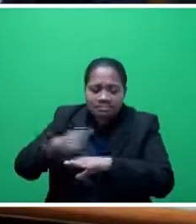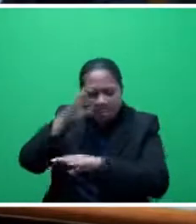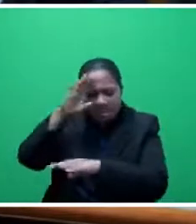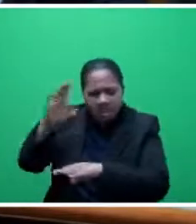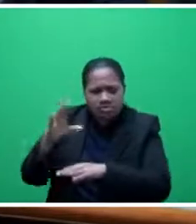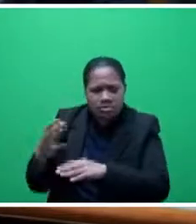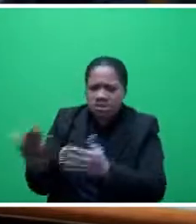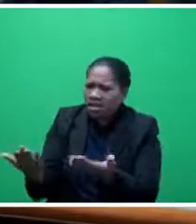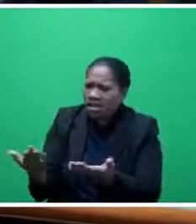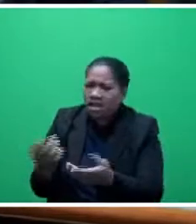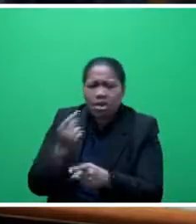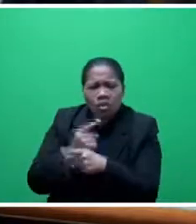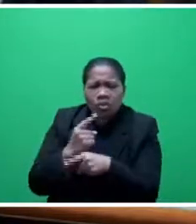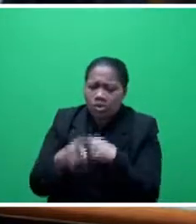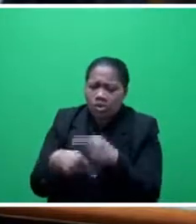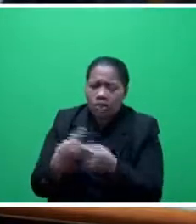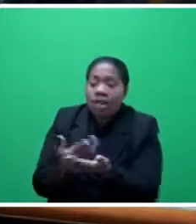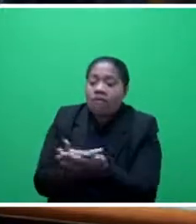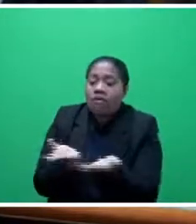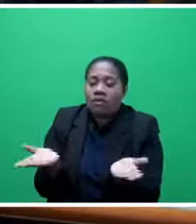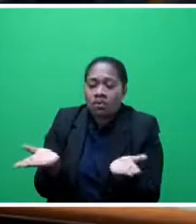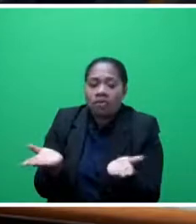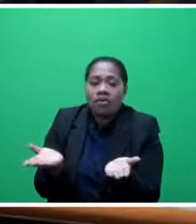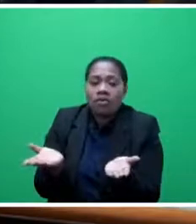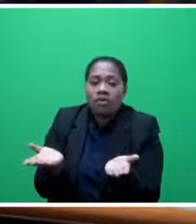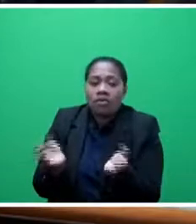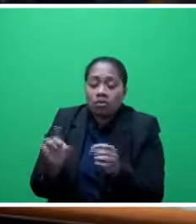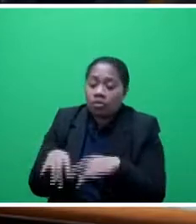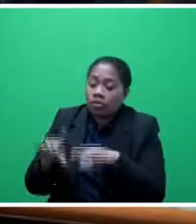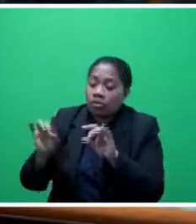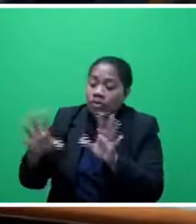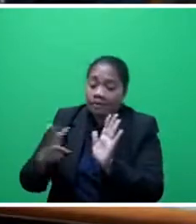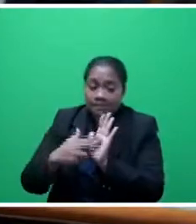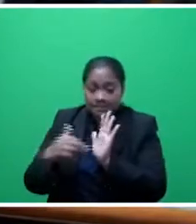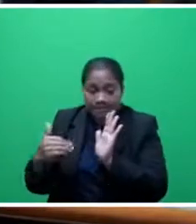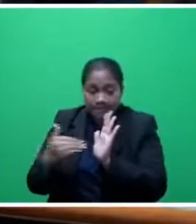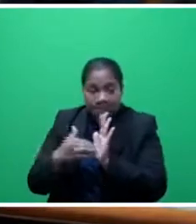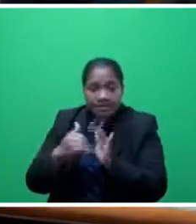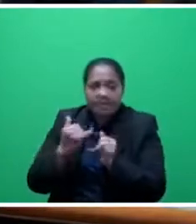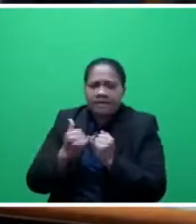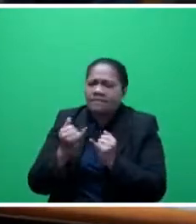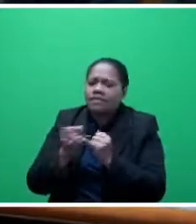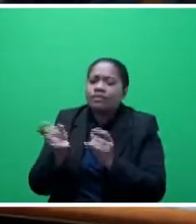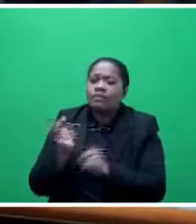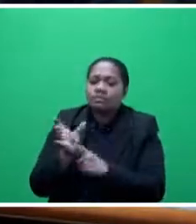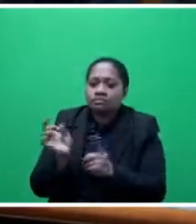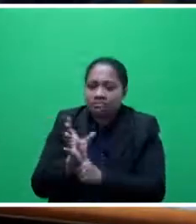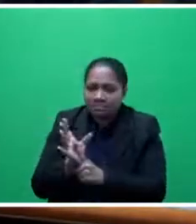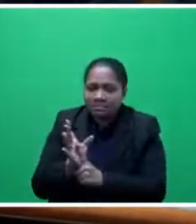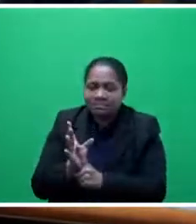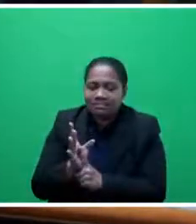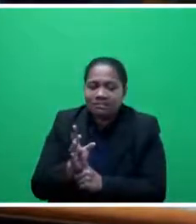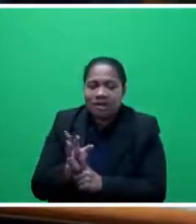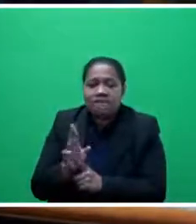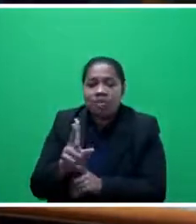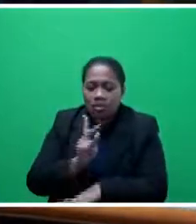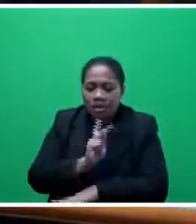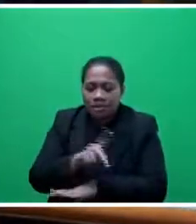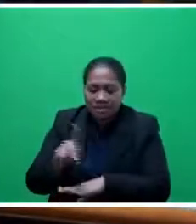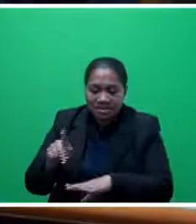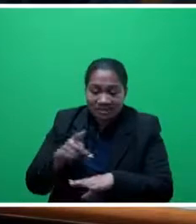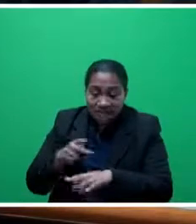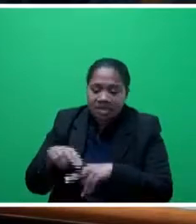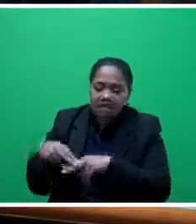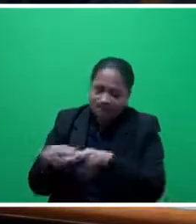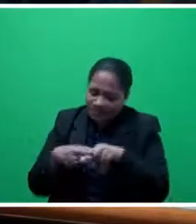talked about how Australia and New Zealand is very important for the Pacific and for